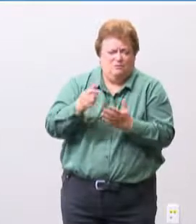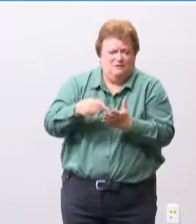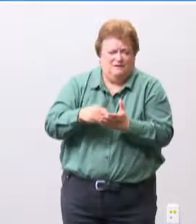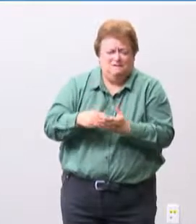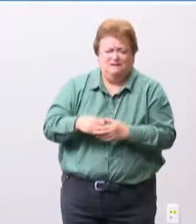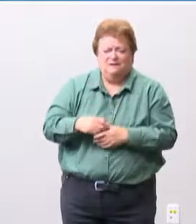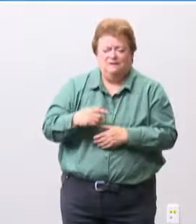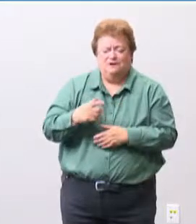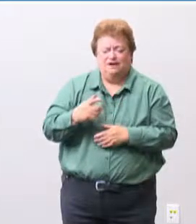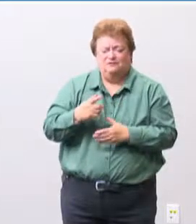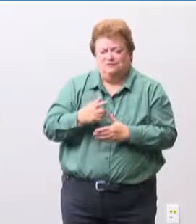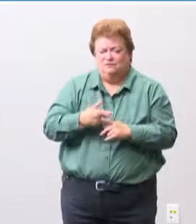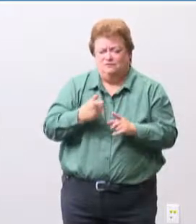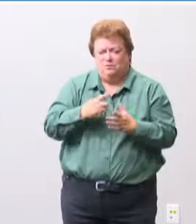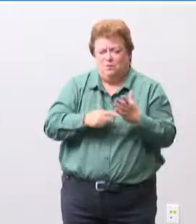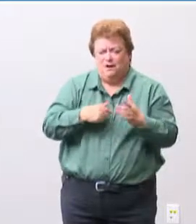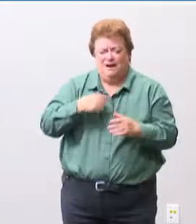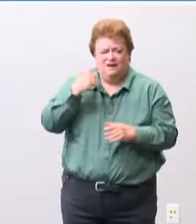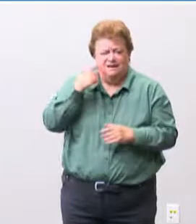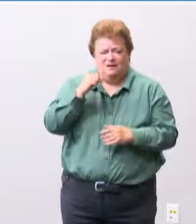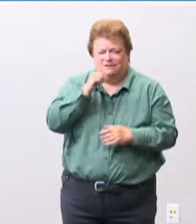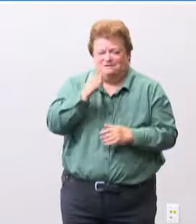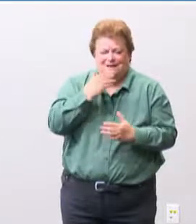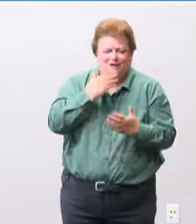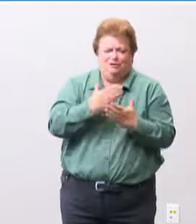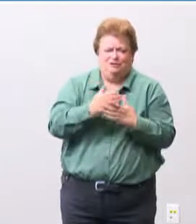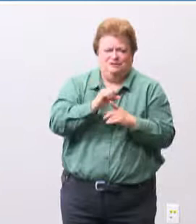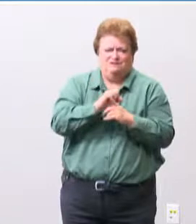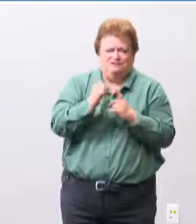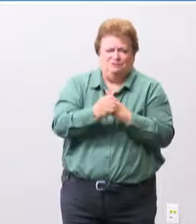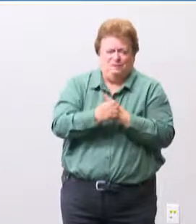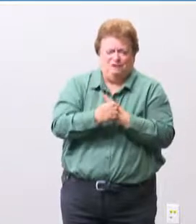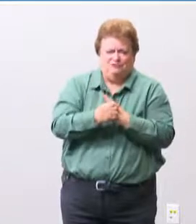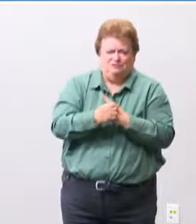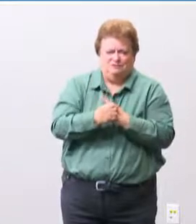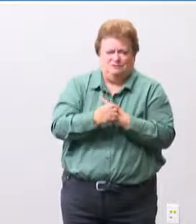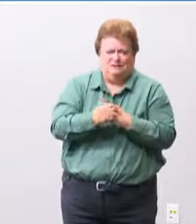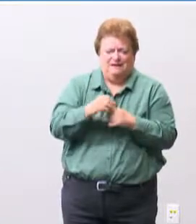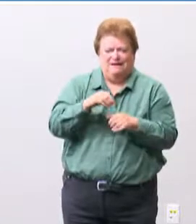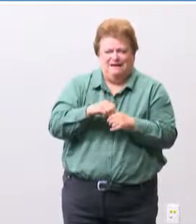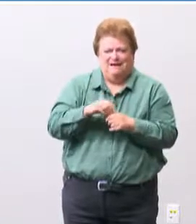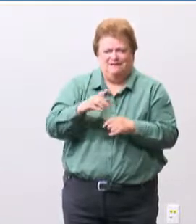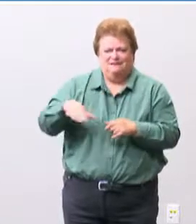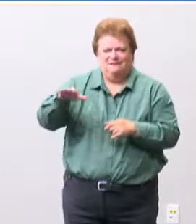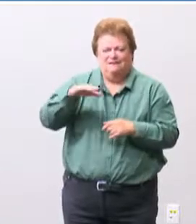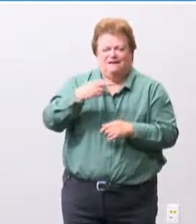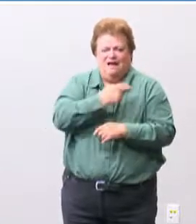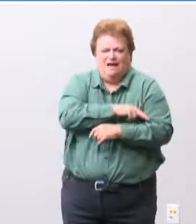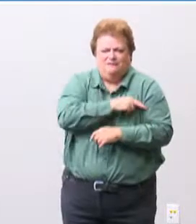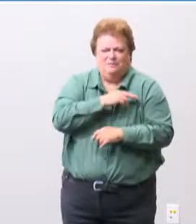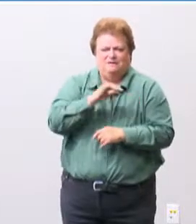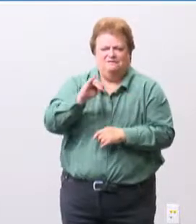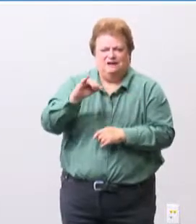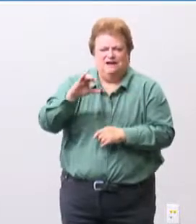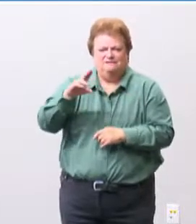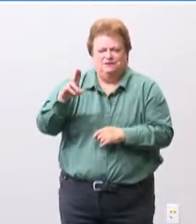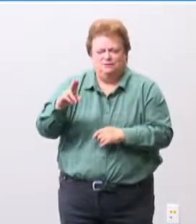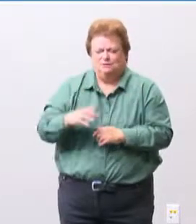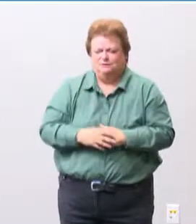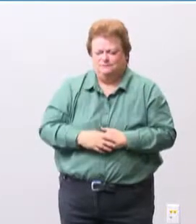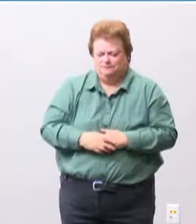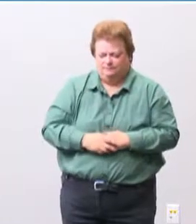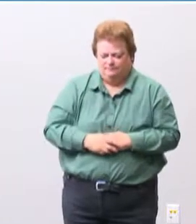from what I hear, it's not a good situation in the local ICUs. And that's true.